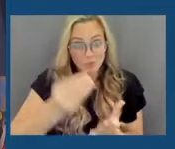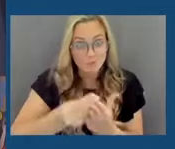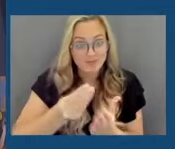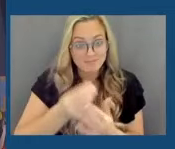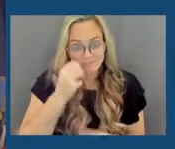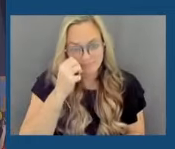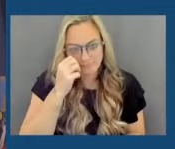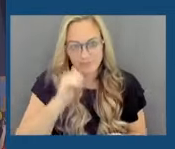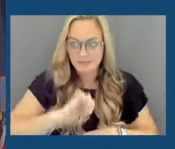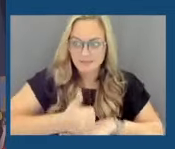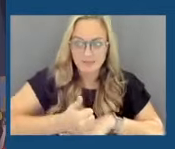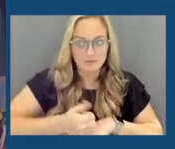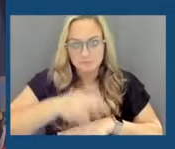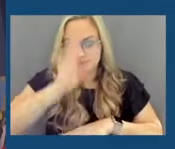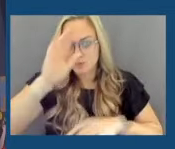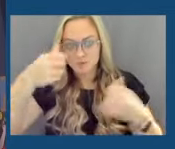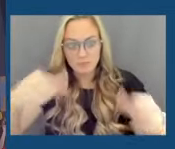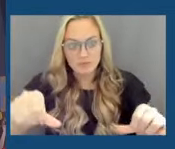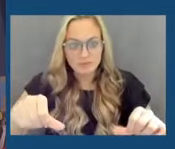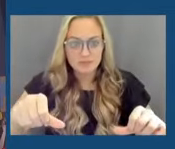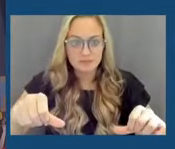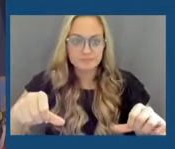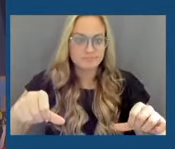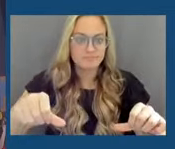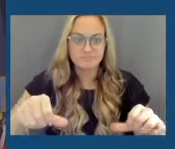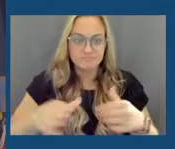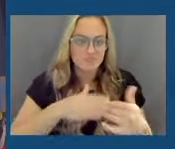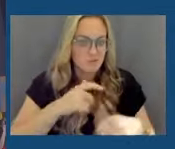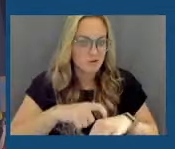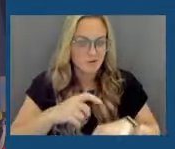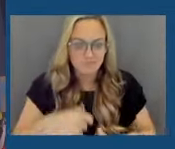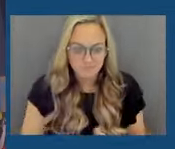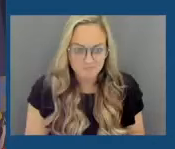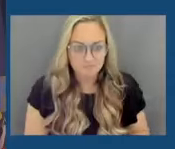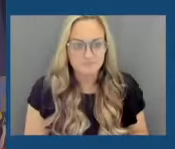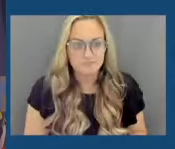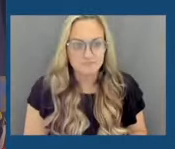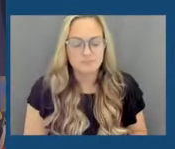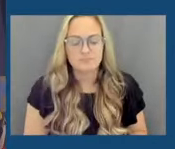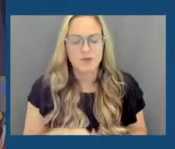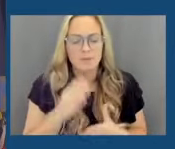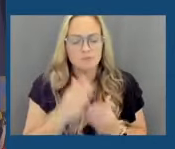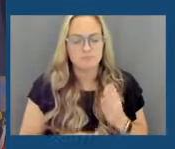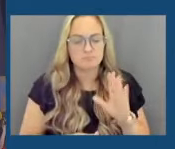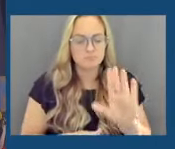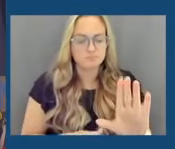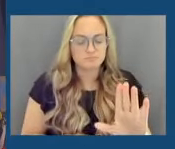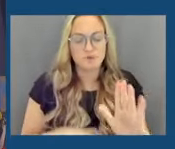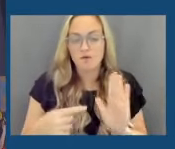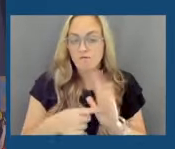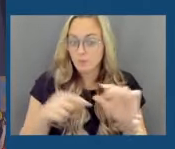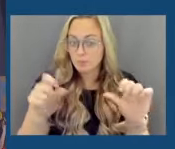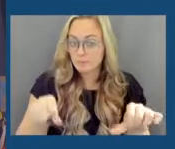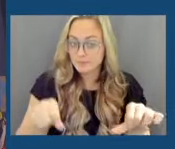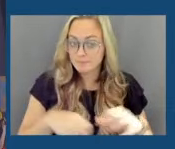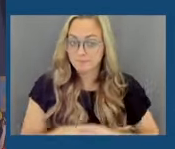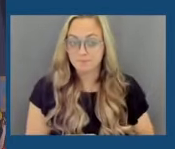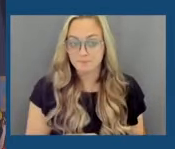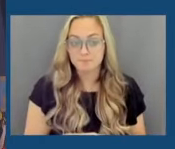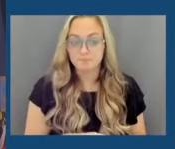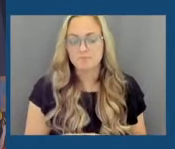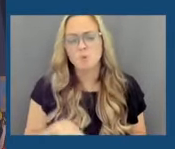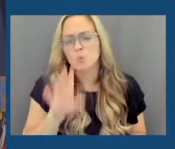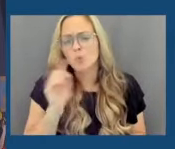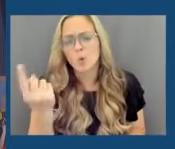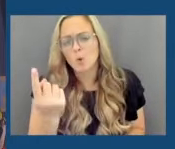you can set it up a direct deposit to come day or night. So let me wrap up with this. Affordability will always be